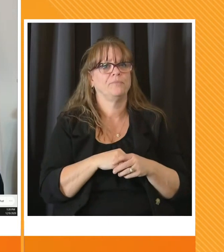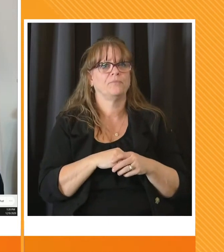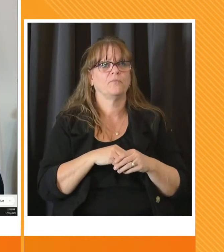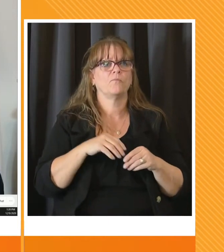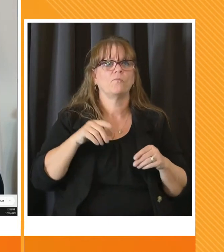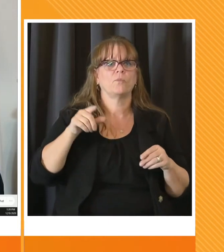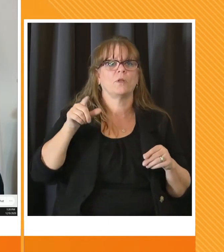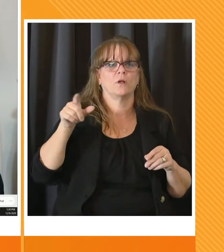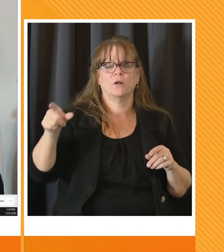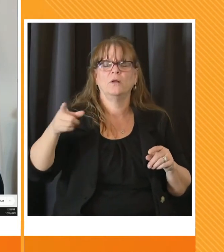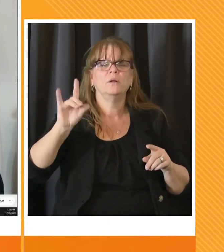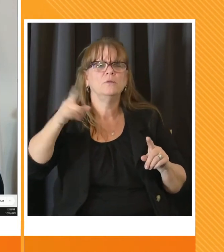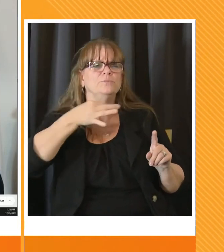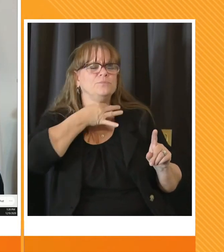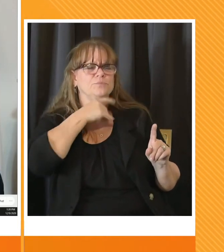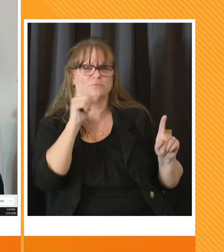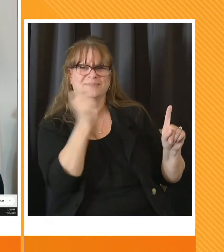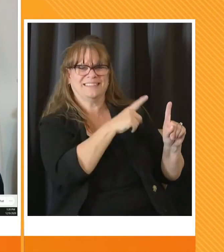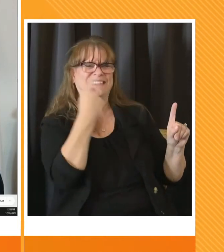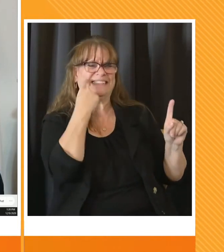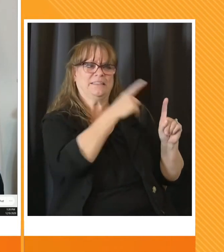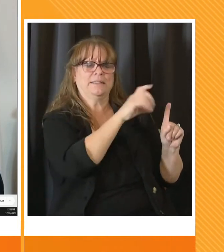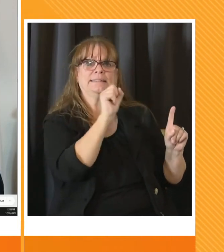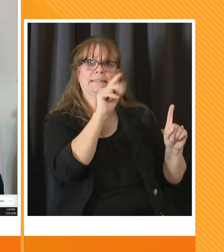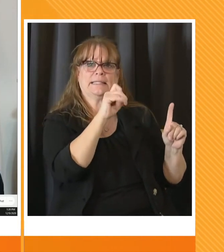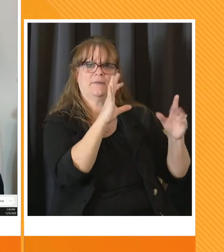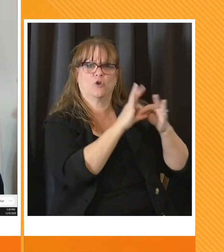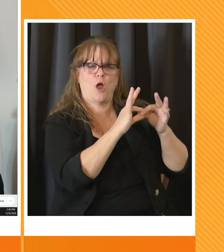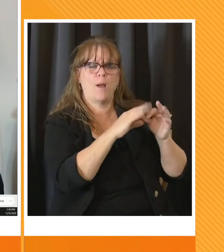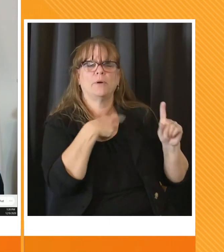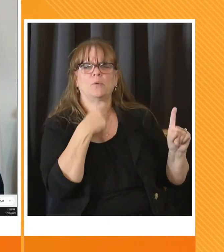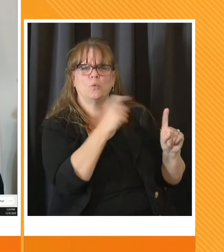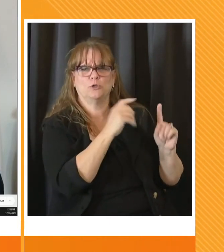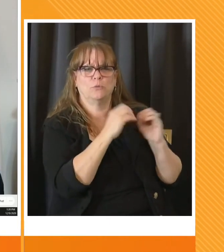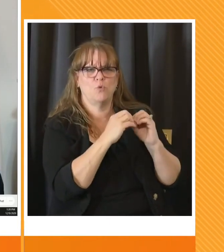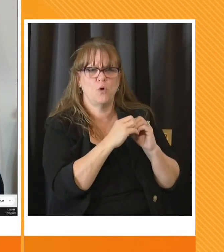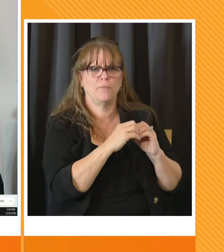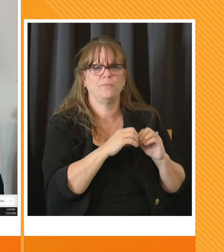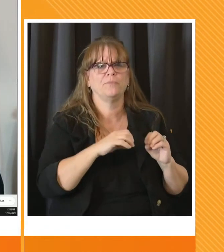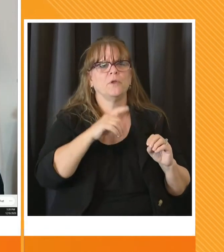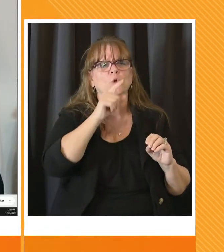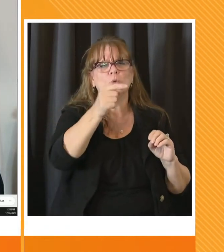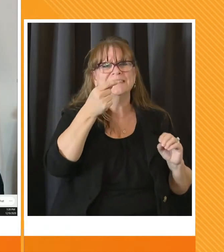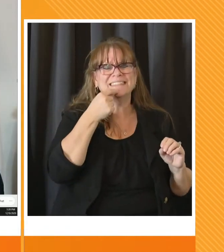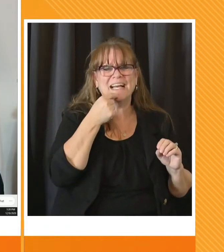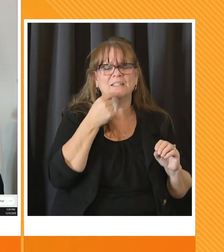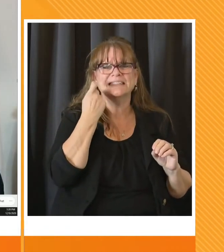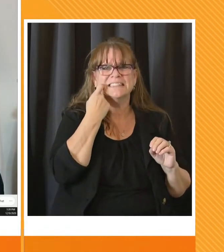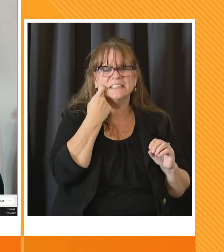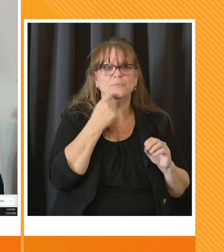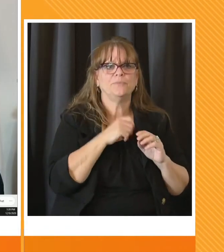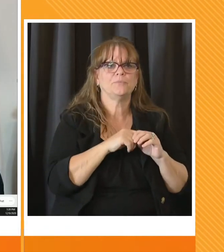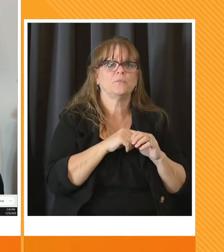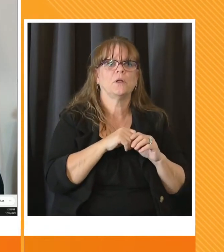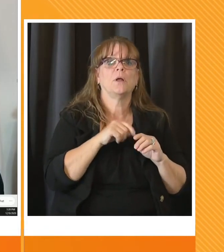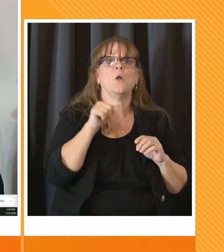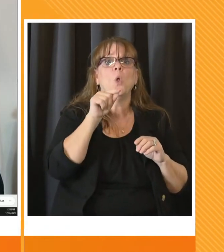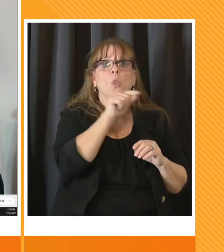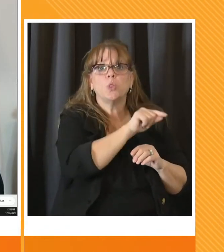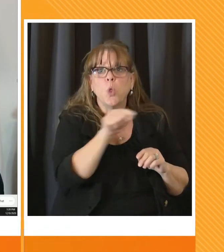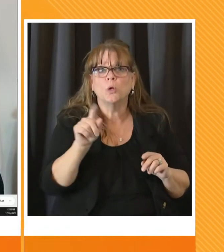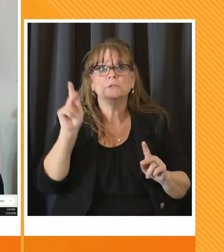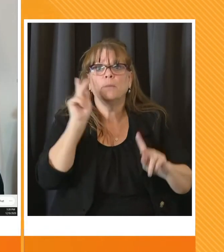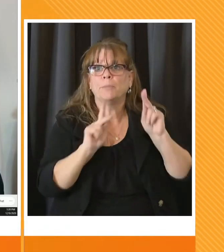that a change from what you said the other day, that those who are incarcerated will not get it